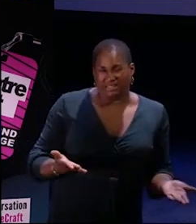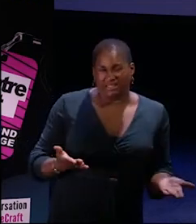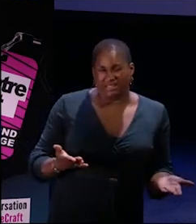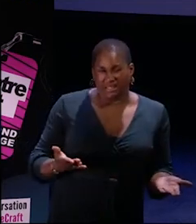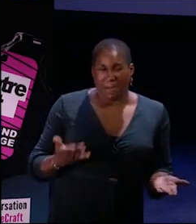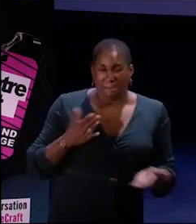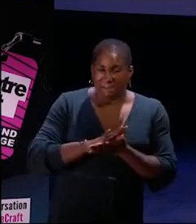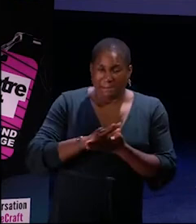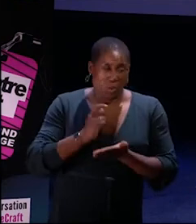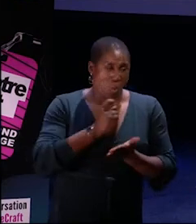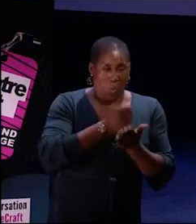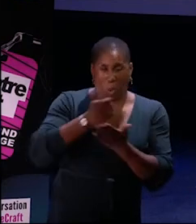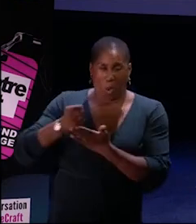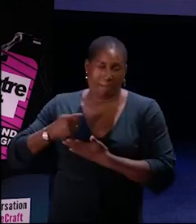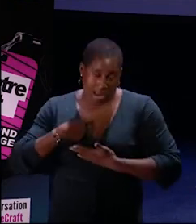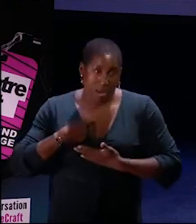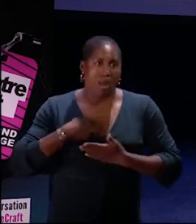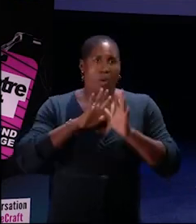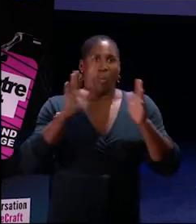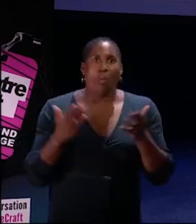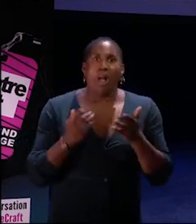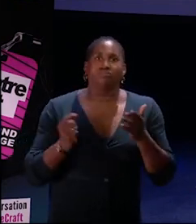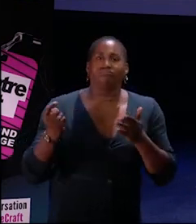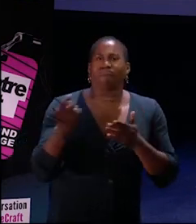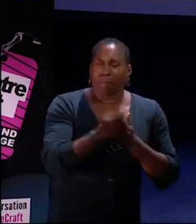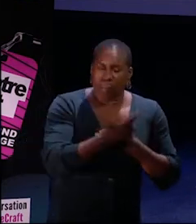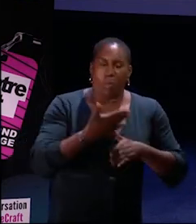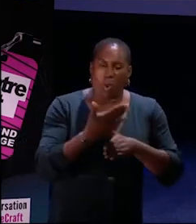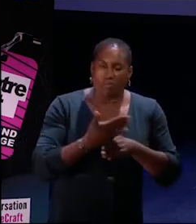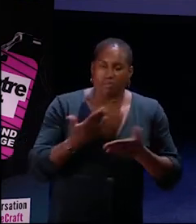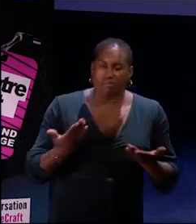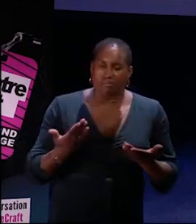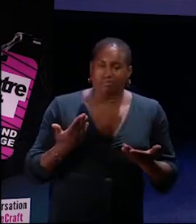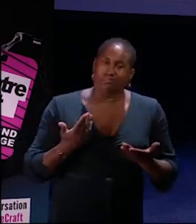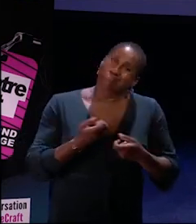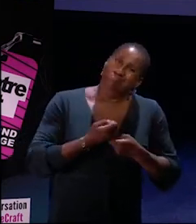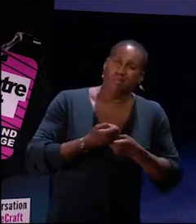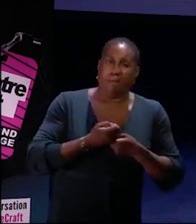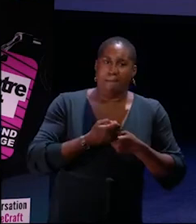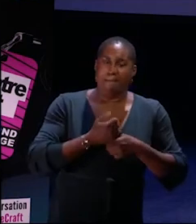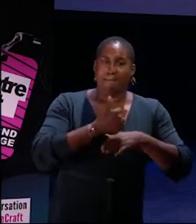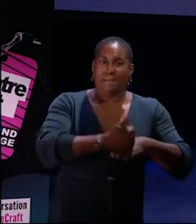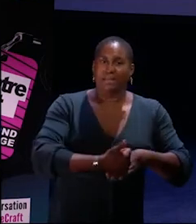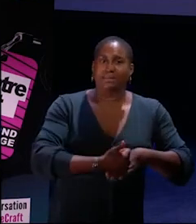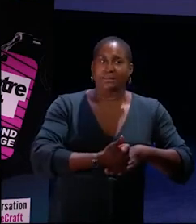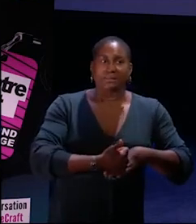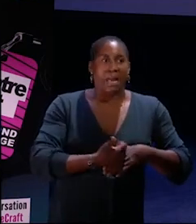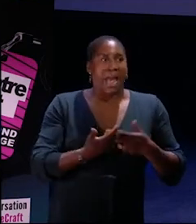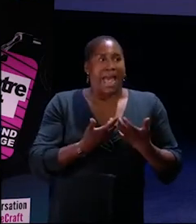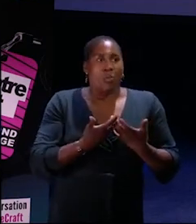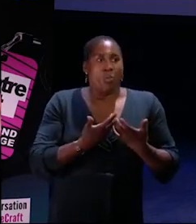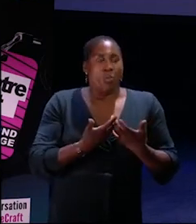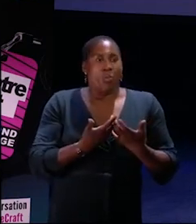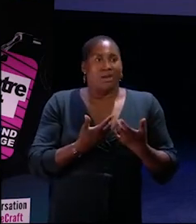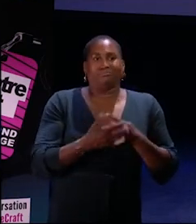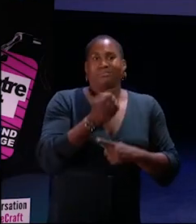for hire. I work all over the world, and generally my work is based on relationships. So it's based on